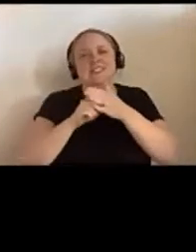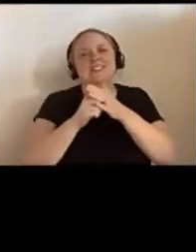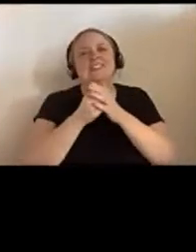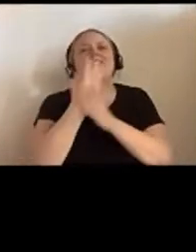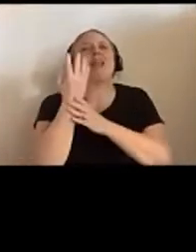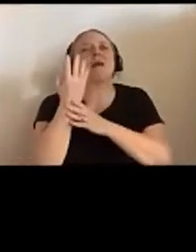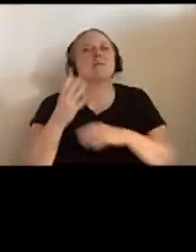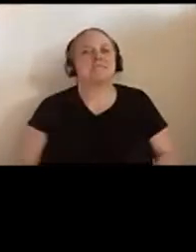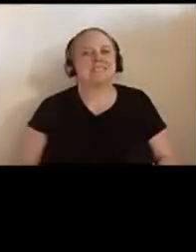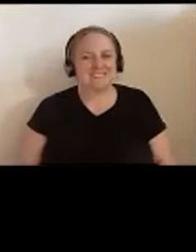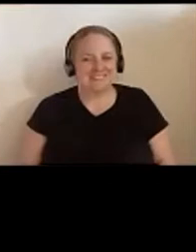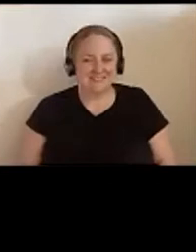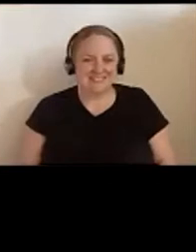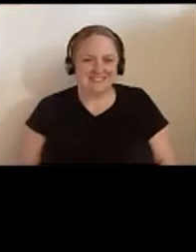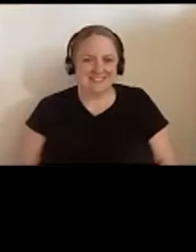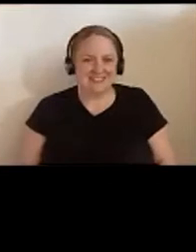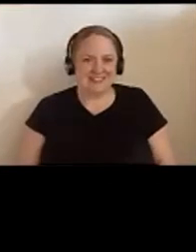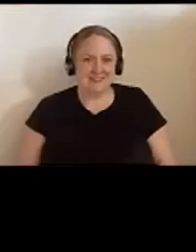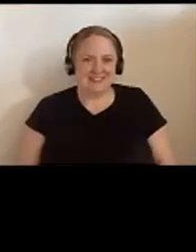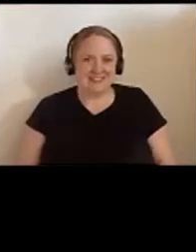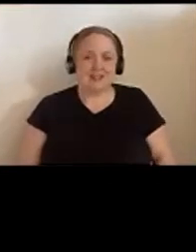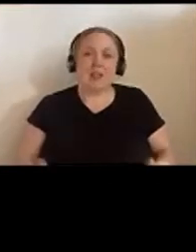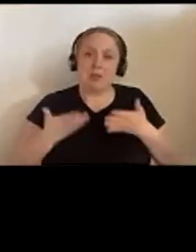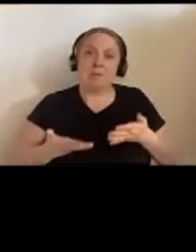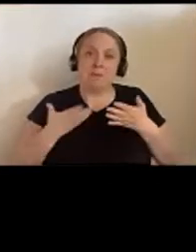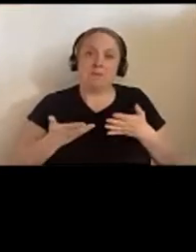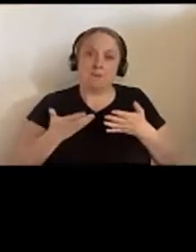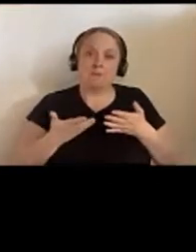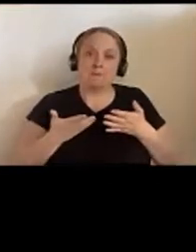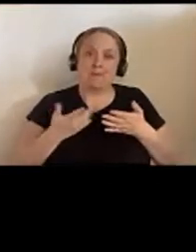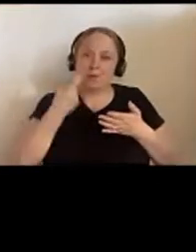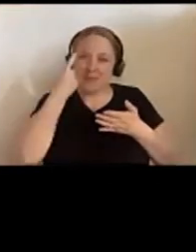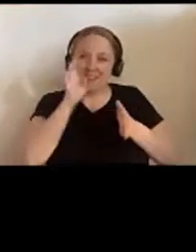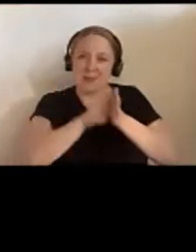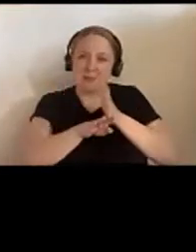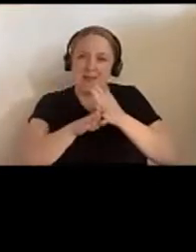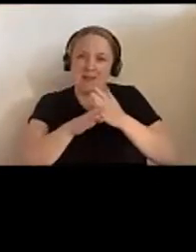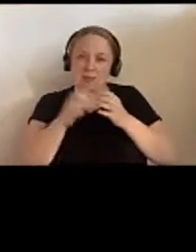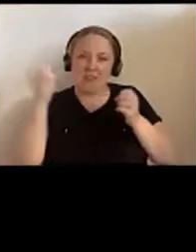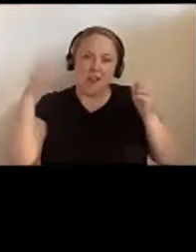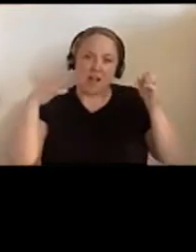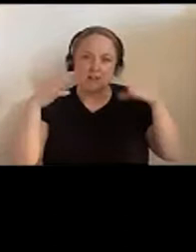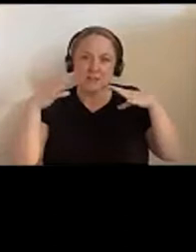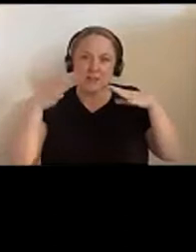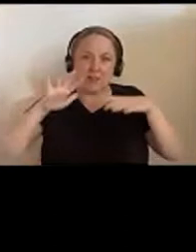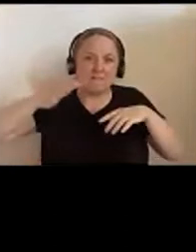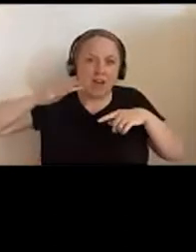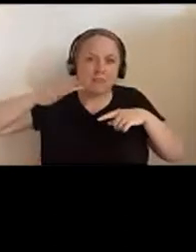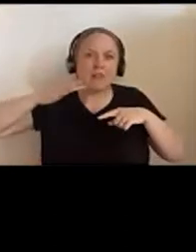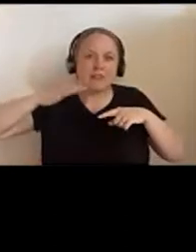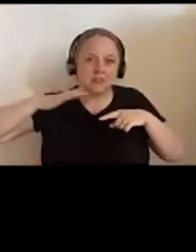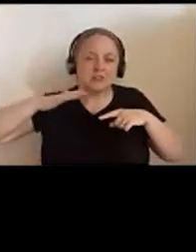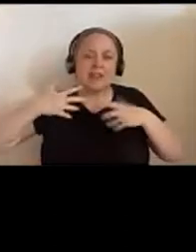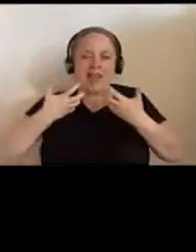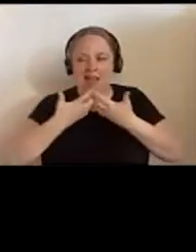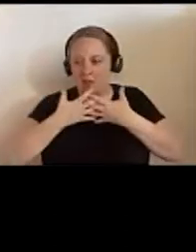That's where the work is, in terms of where the work is at right now. That's kind of what it's thinking about in the lights and the vibrations and how the body